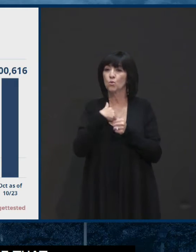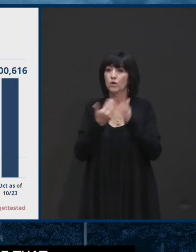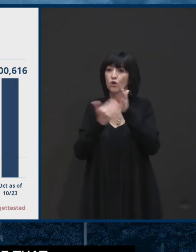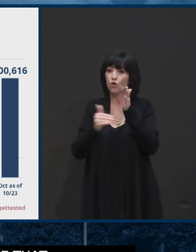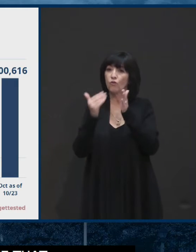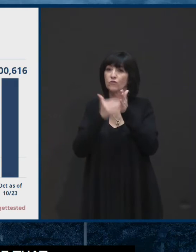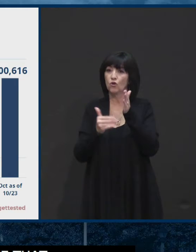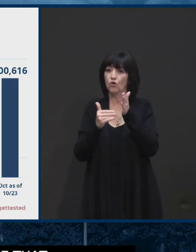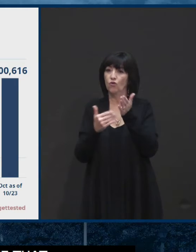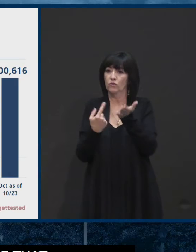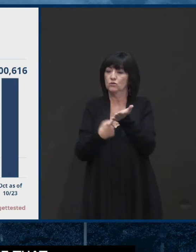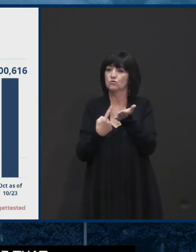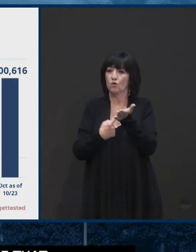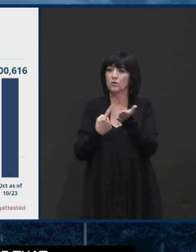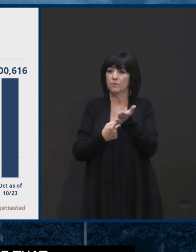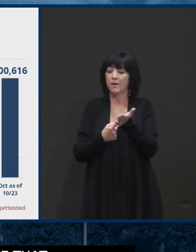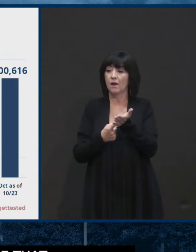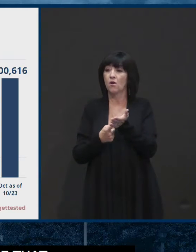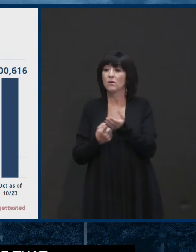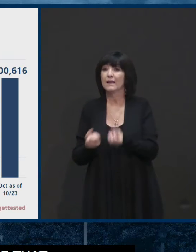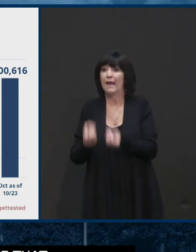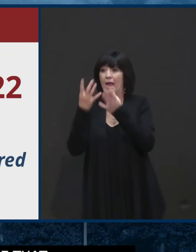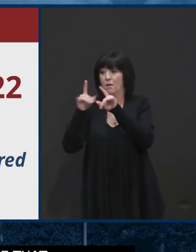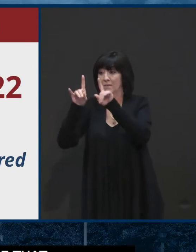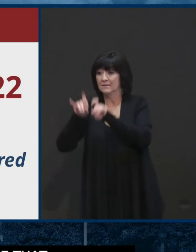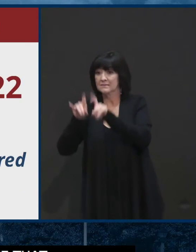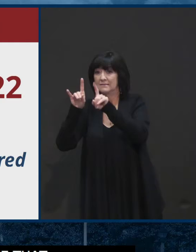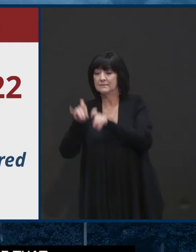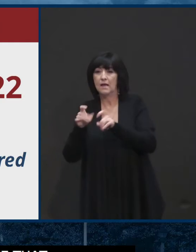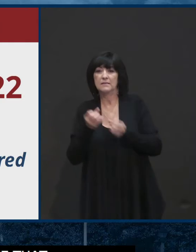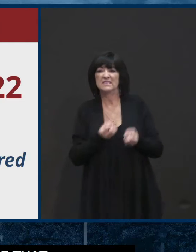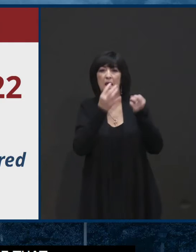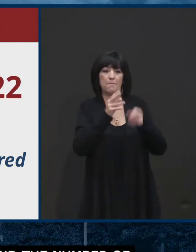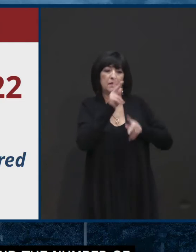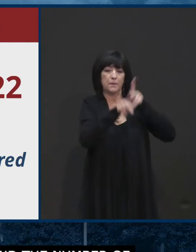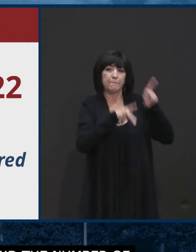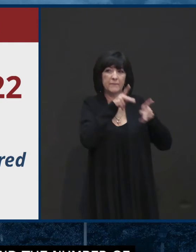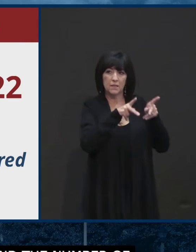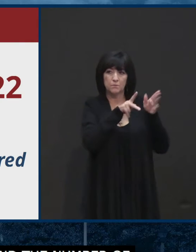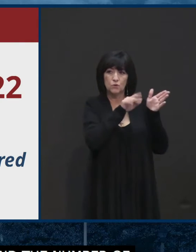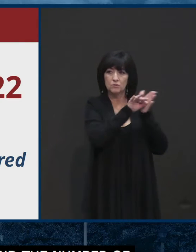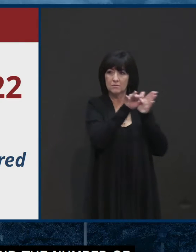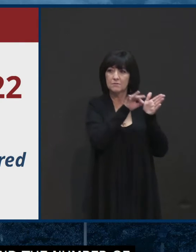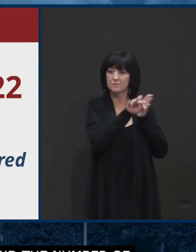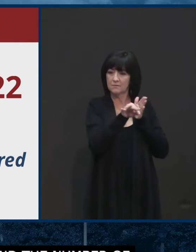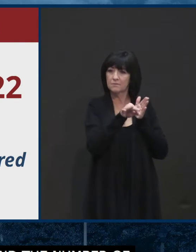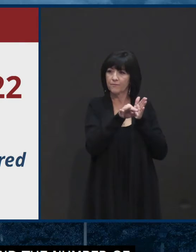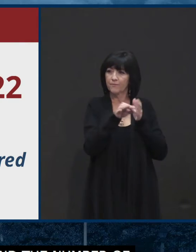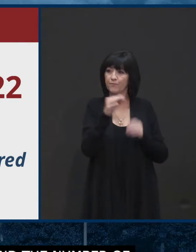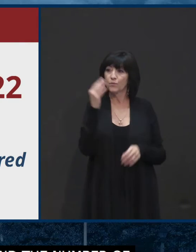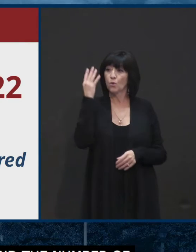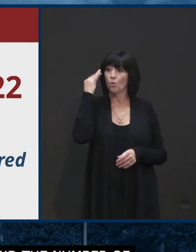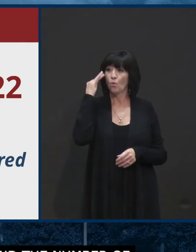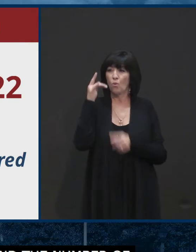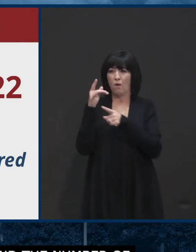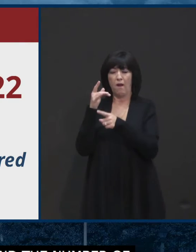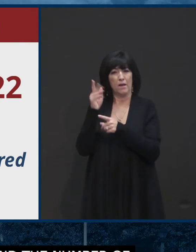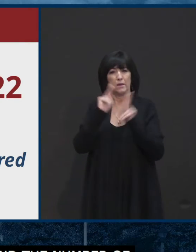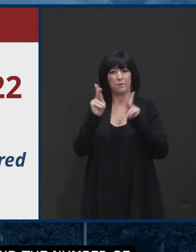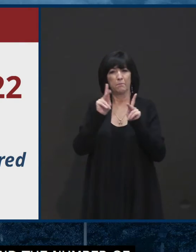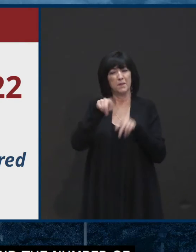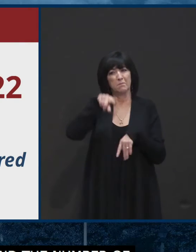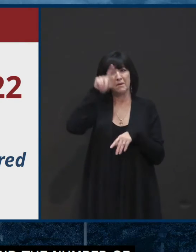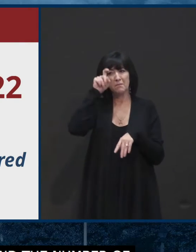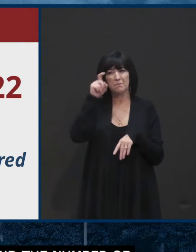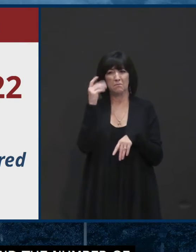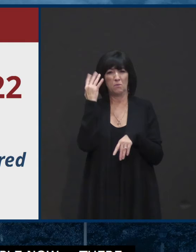number of tests done completely, because we've got so many people now, there you go, being tested a second